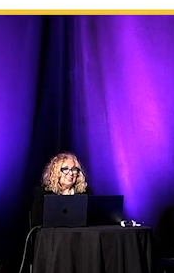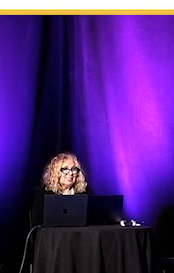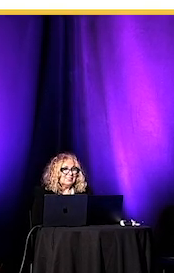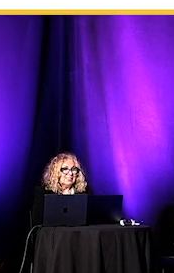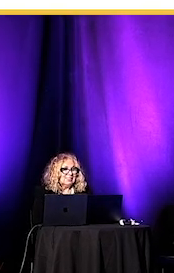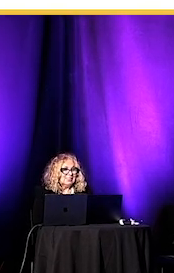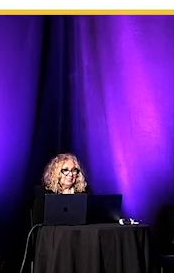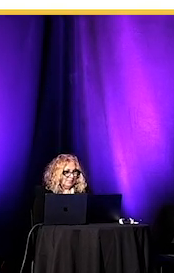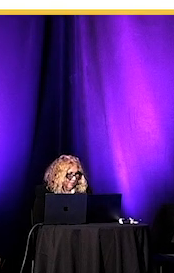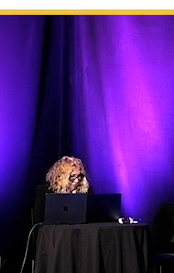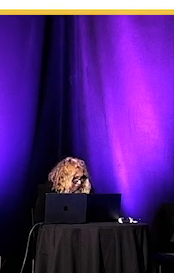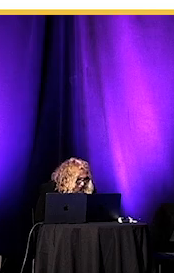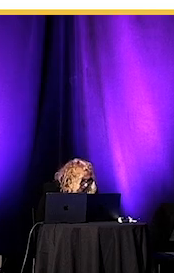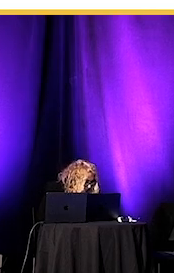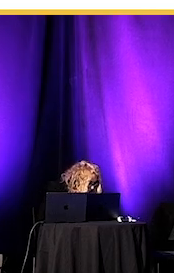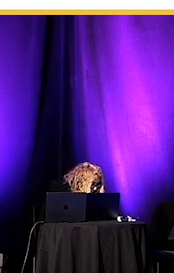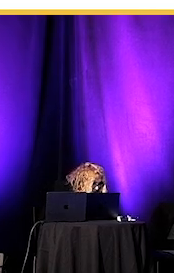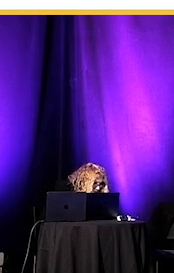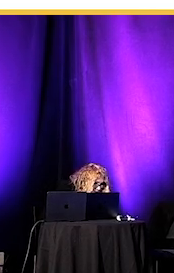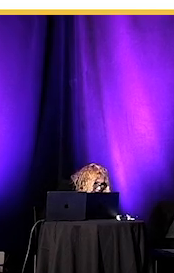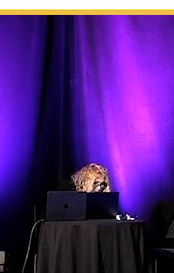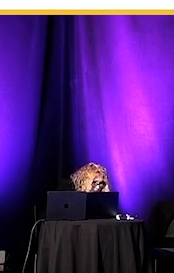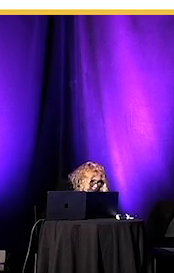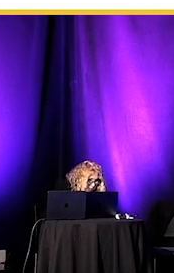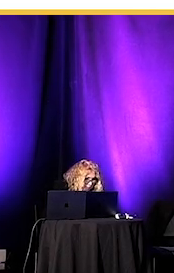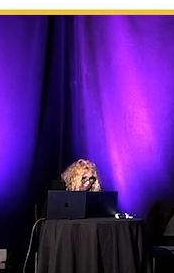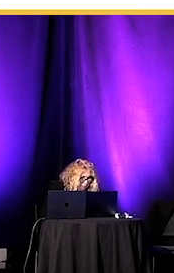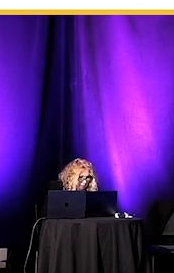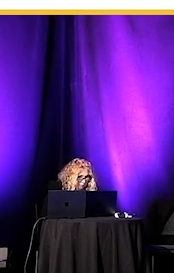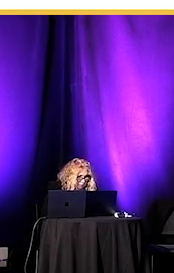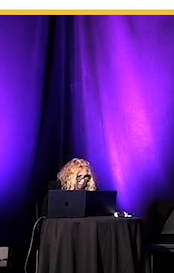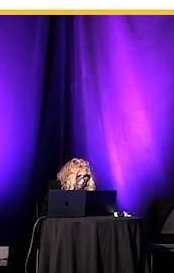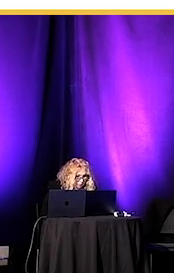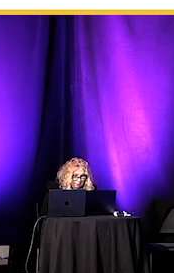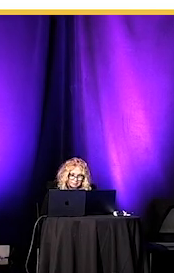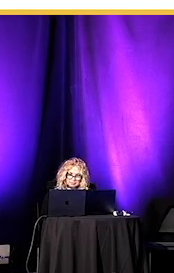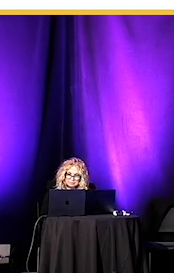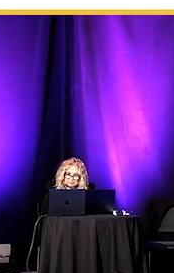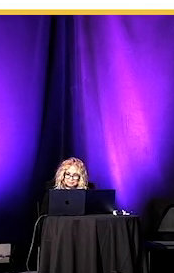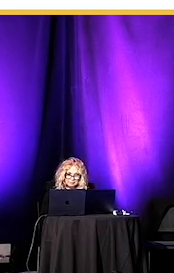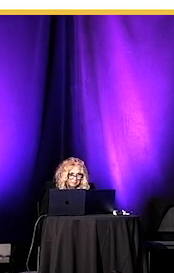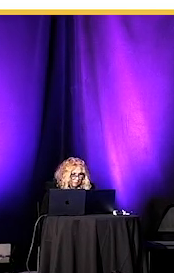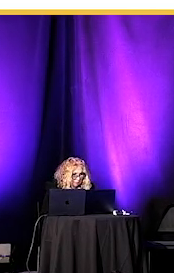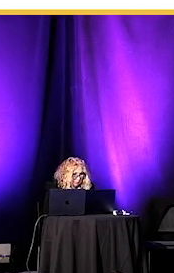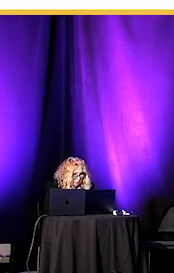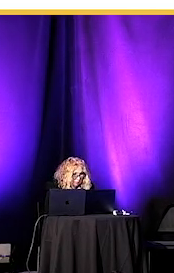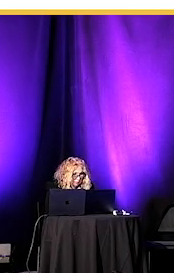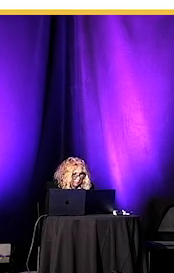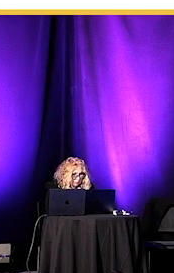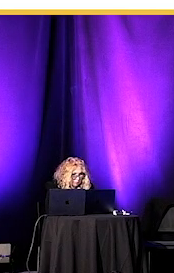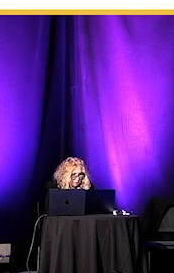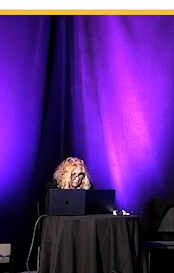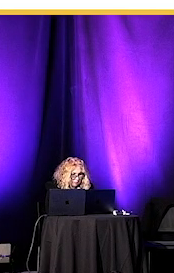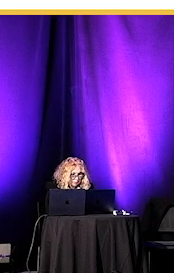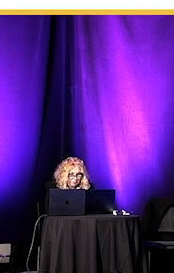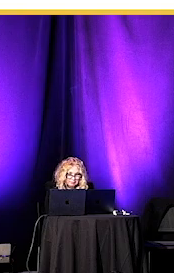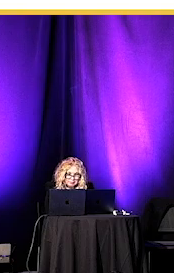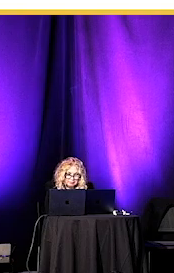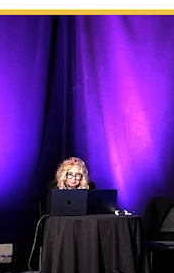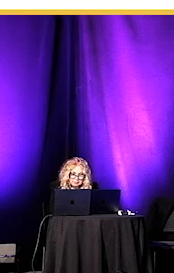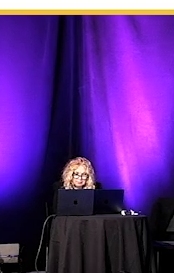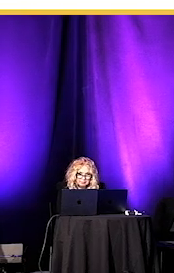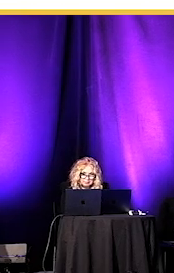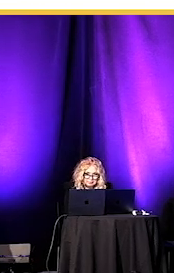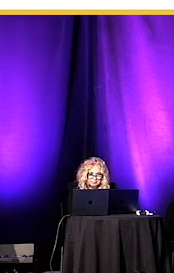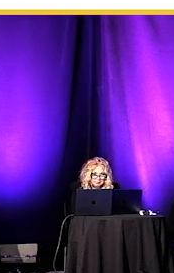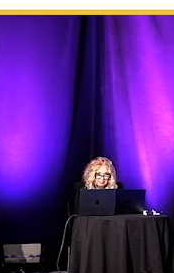her friendship, support, mentoring, and advice all these years have meant so much to me. And as we know, her legacy